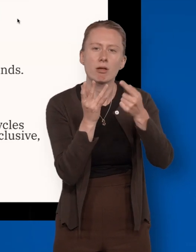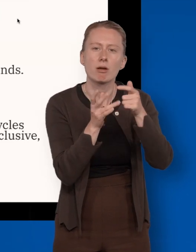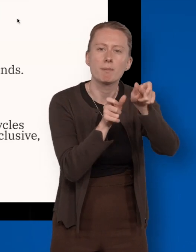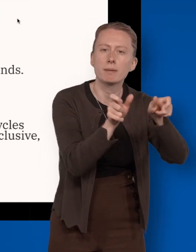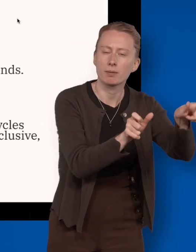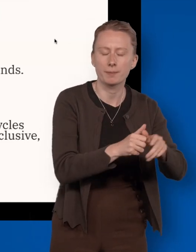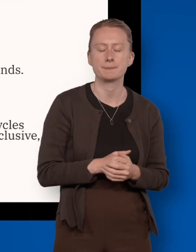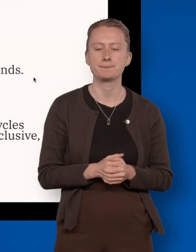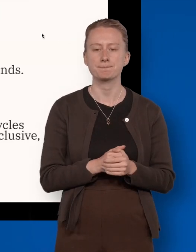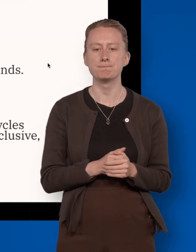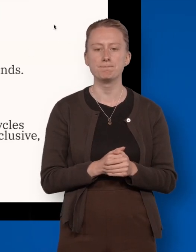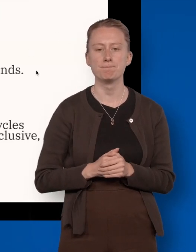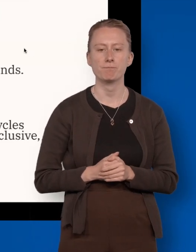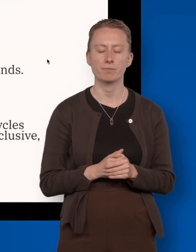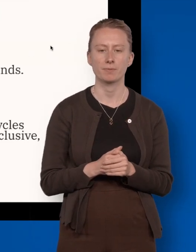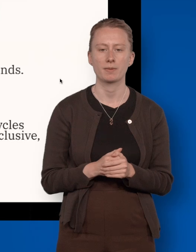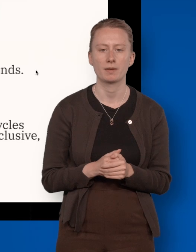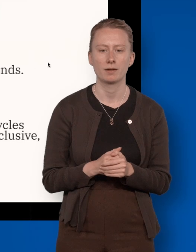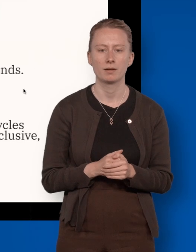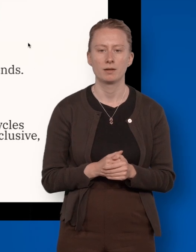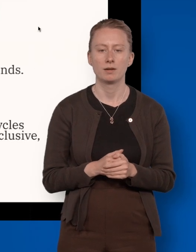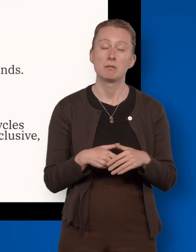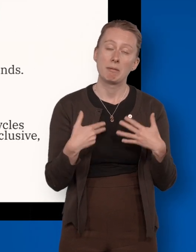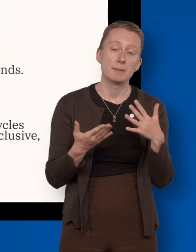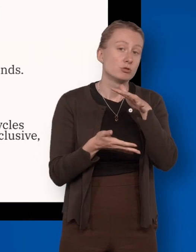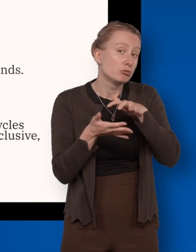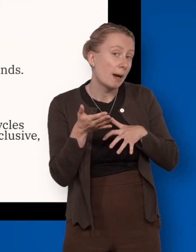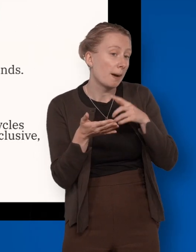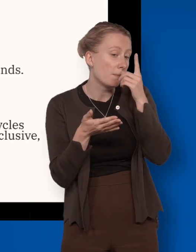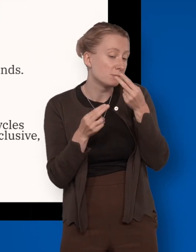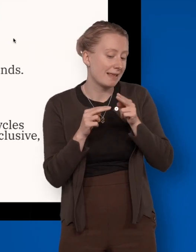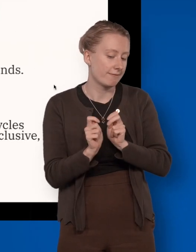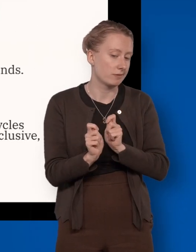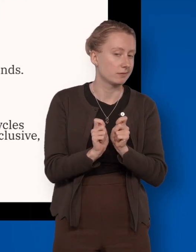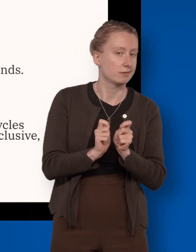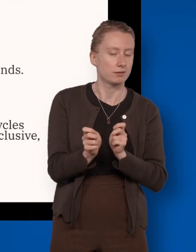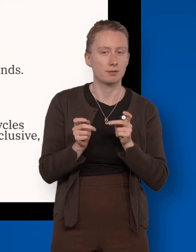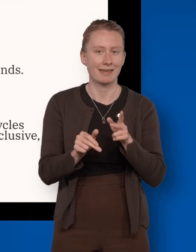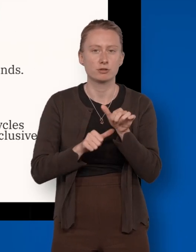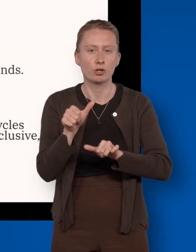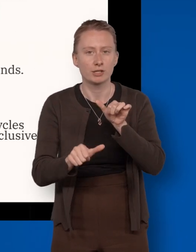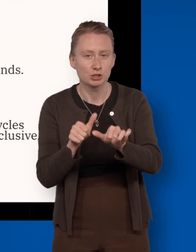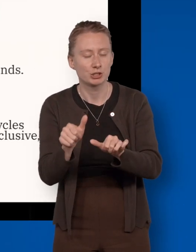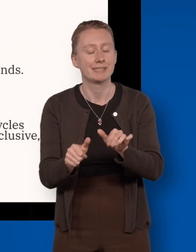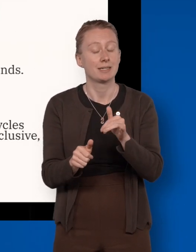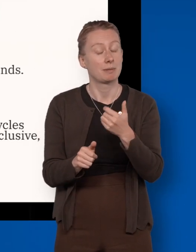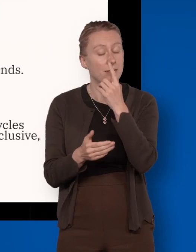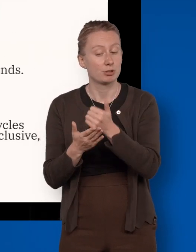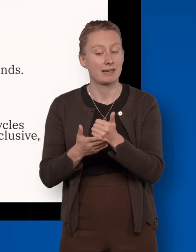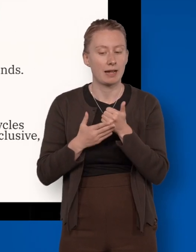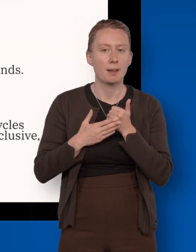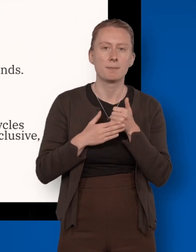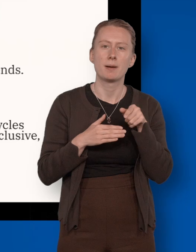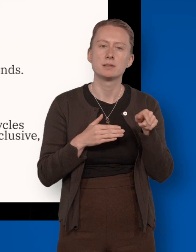Potentially Scribe may also, with some adjustments of the methodology perhaps, it might also help us to surface marginalized